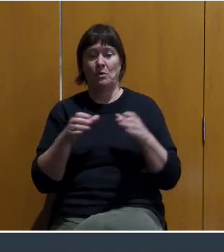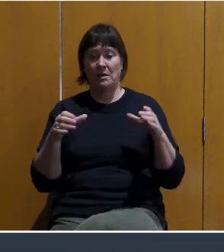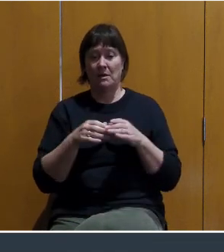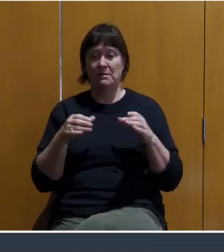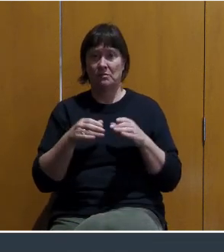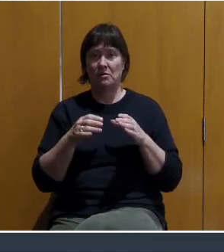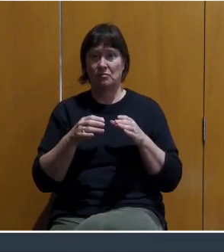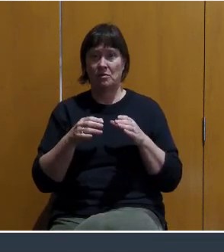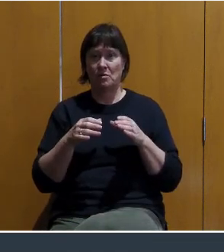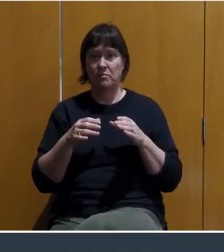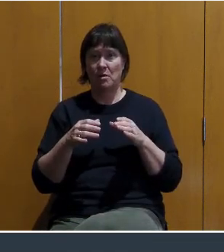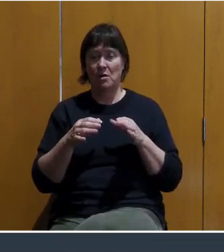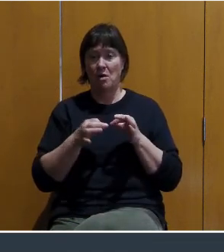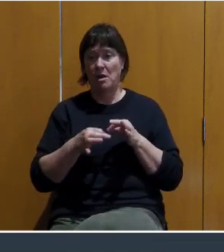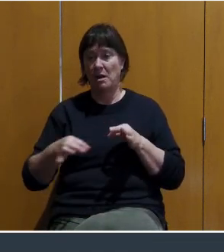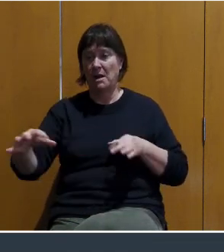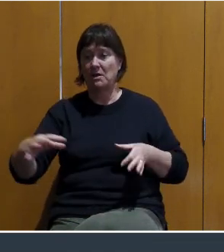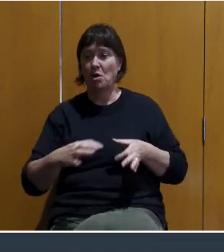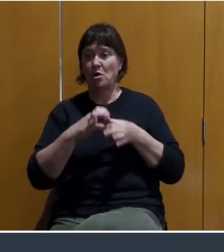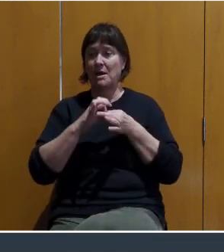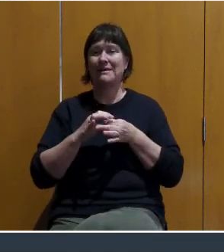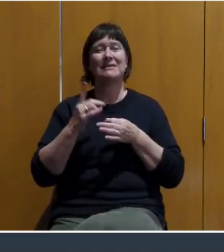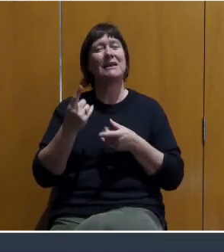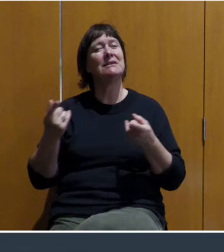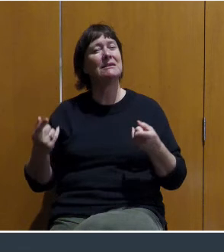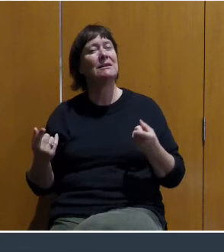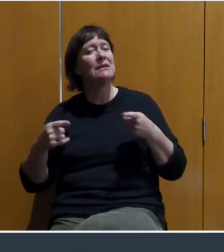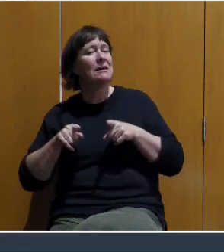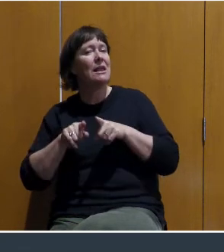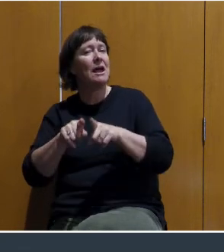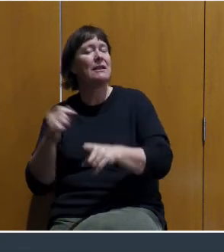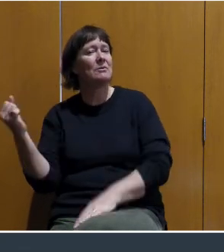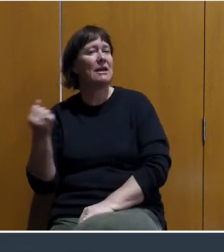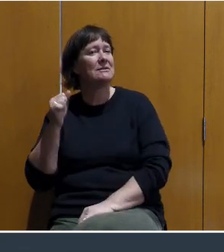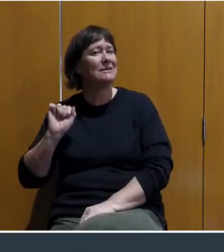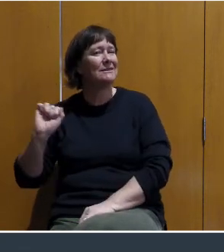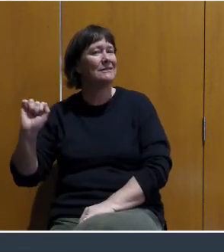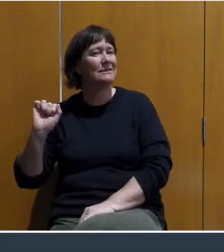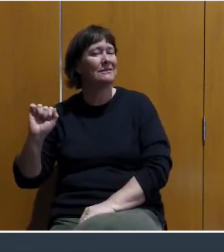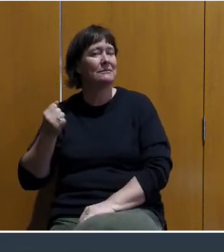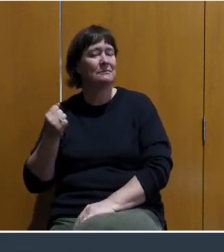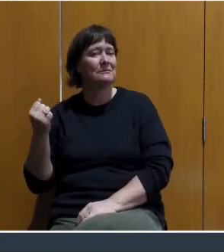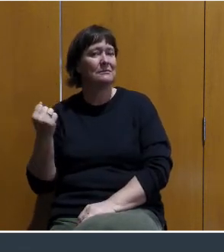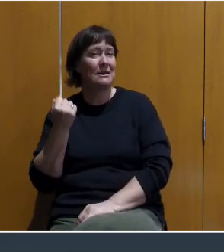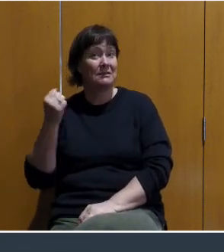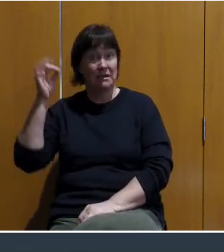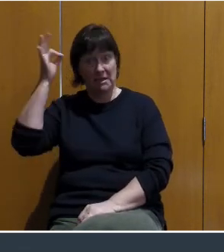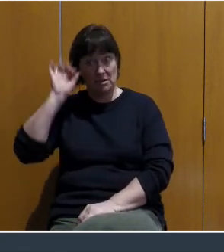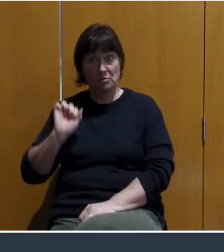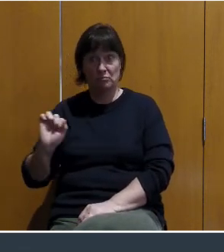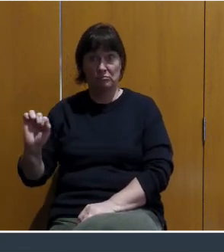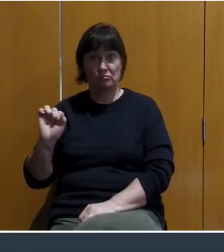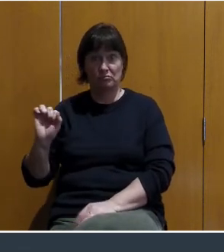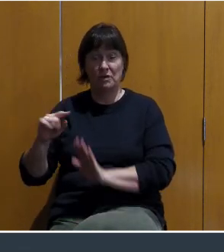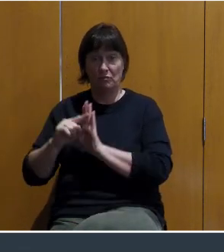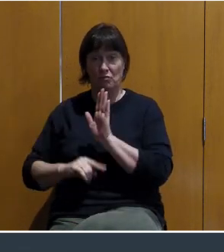actually aligning with what Hastings already has in place. In terms of, those urban